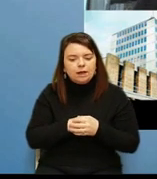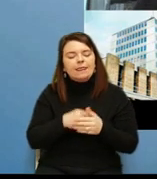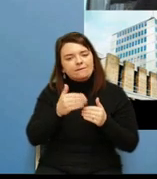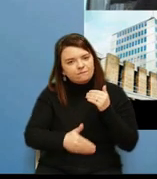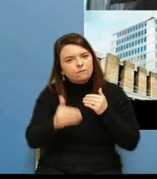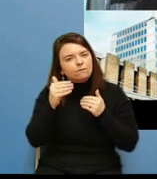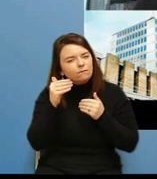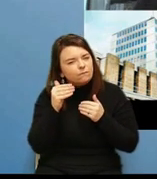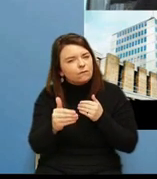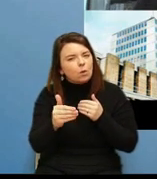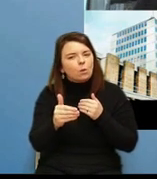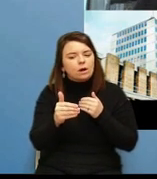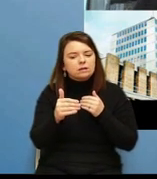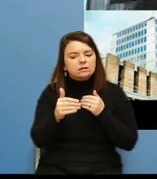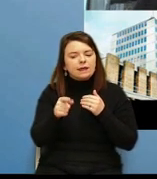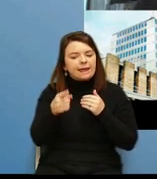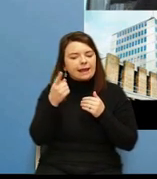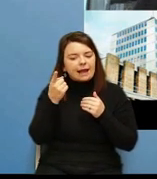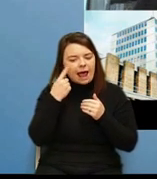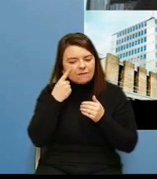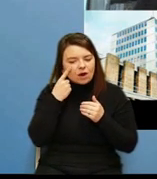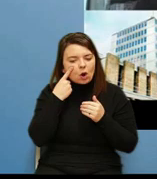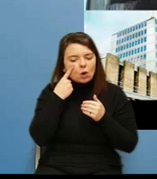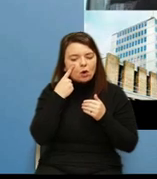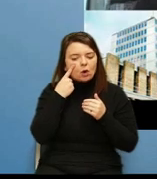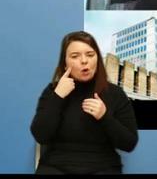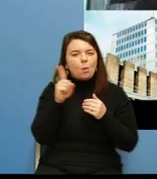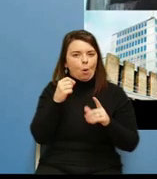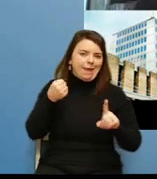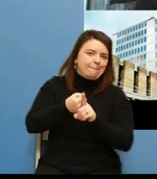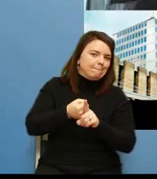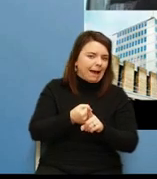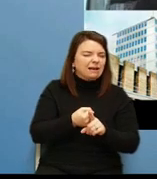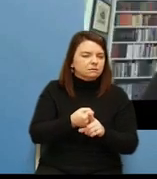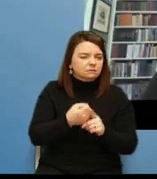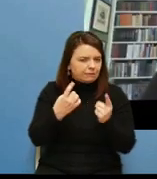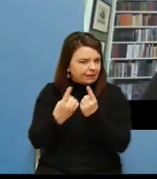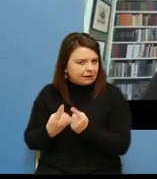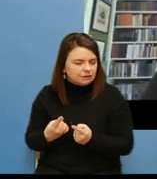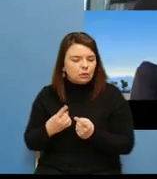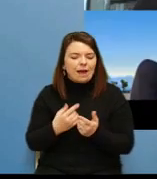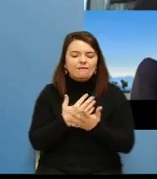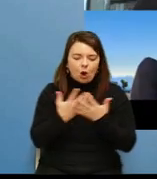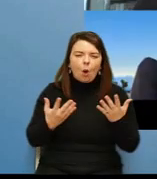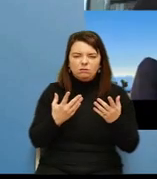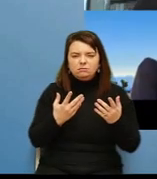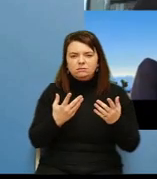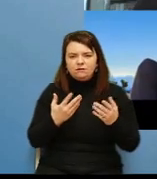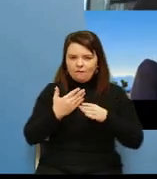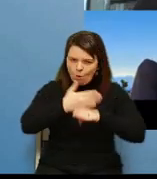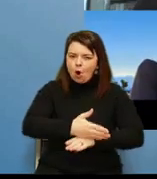reading the specs will include, and then going forward, when they can look at having their rebase lines and what the impact would